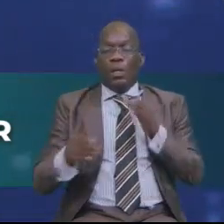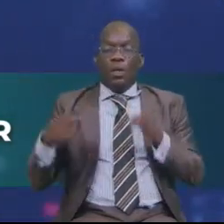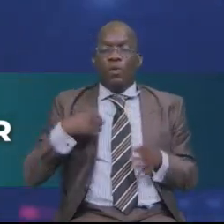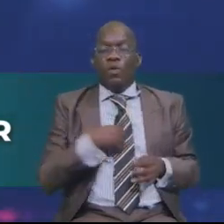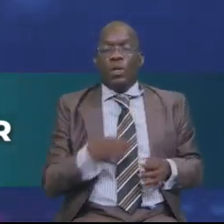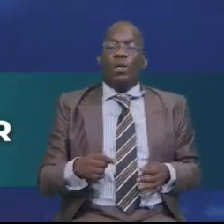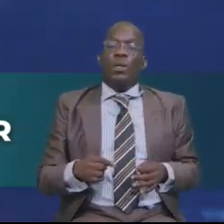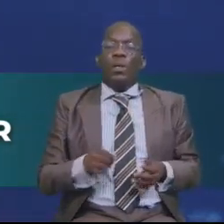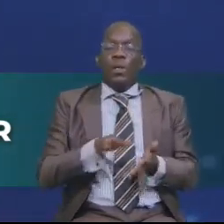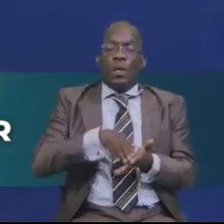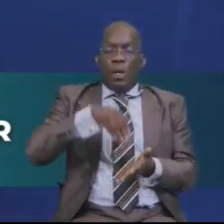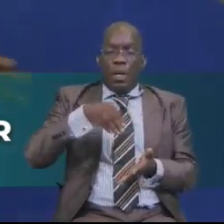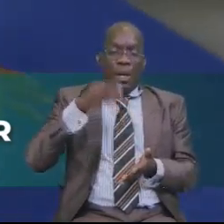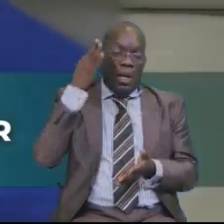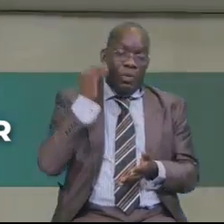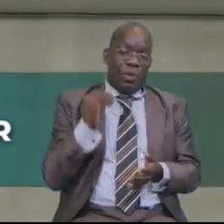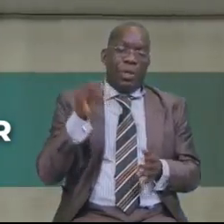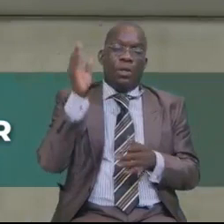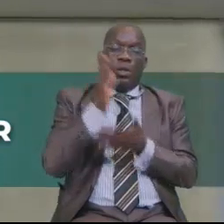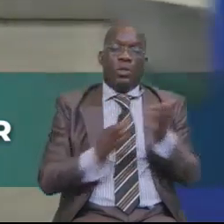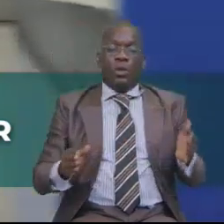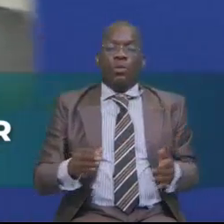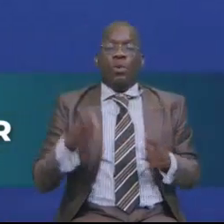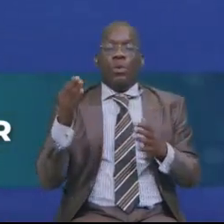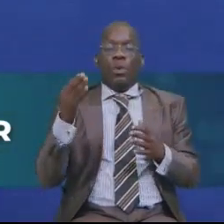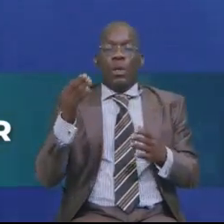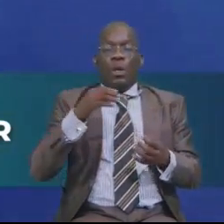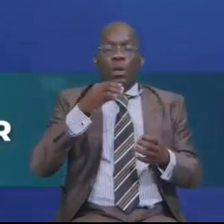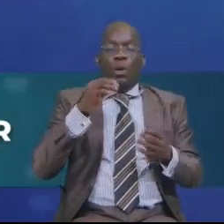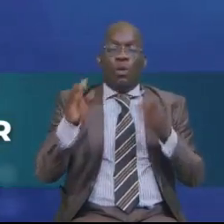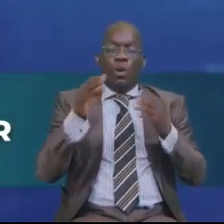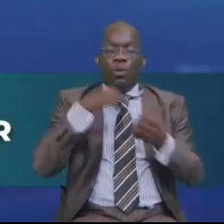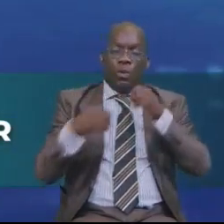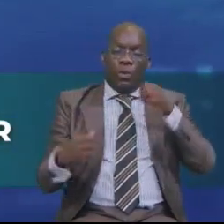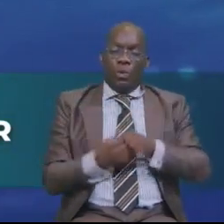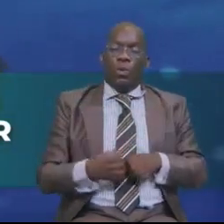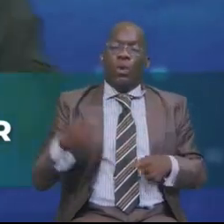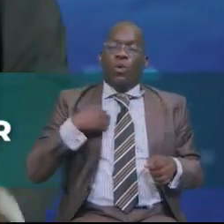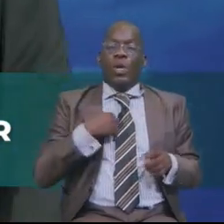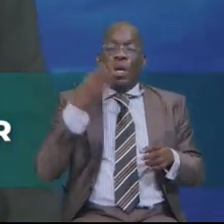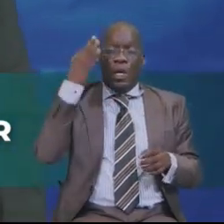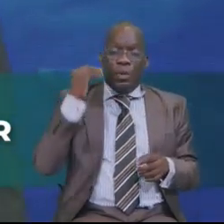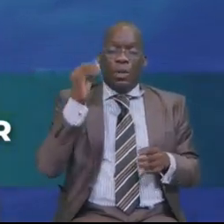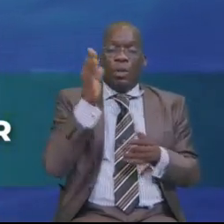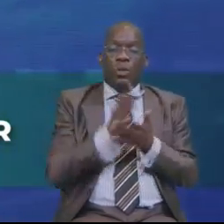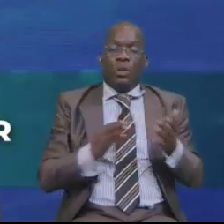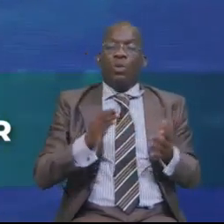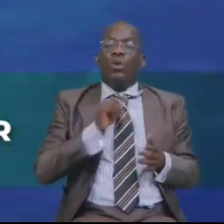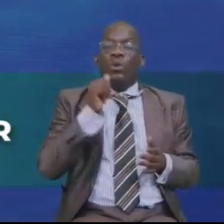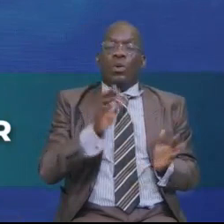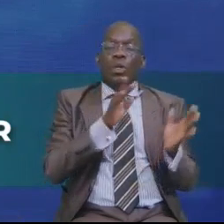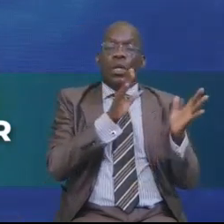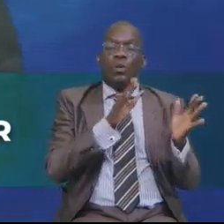some difficulties, if we experience some unexpected painful